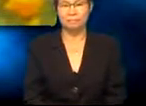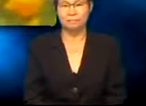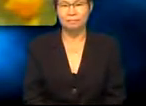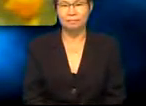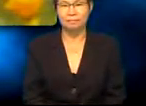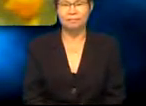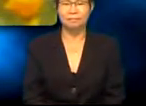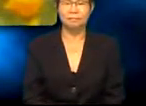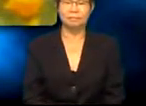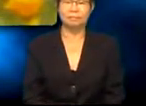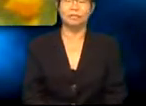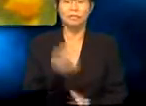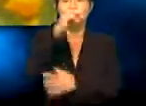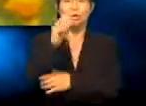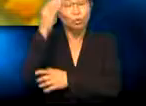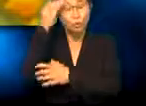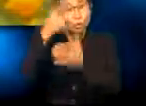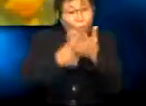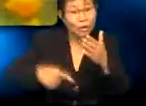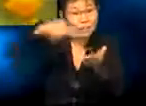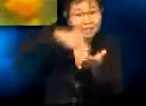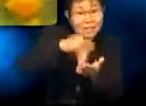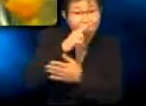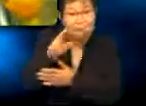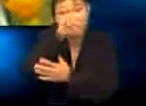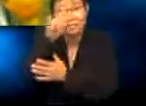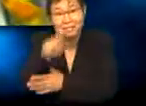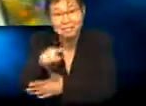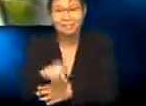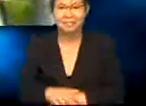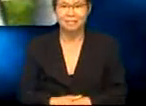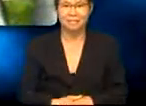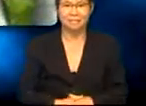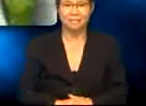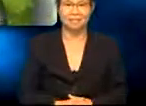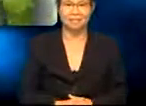Come closer and look. Do you know what these are?